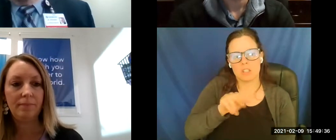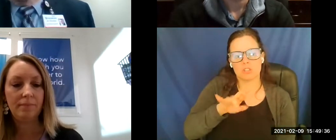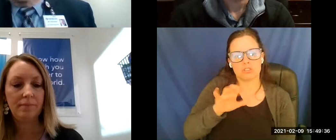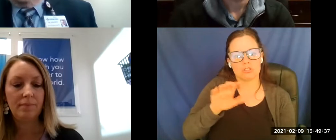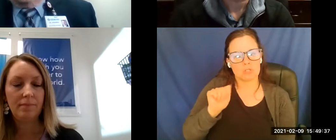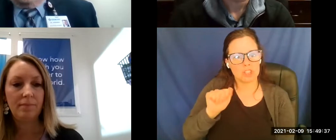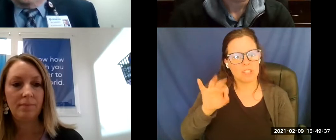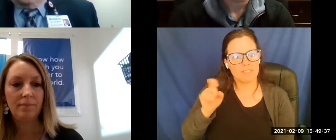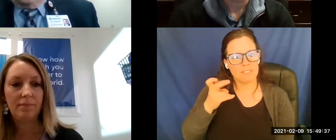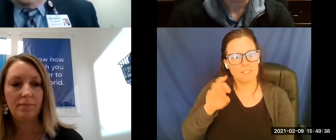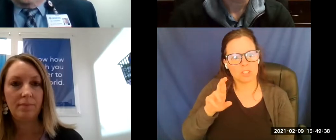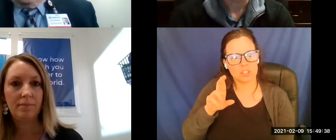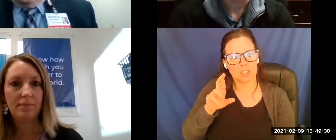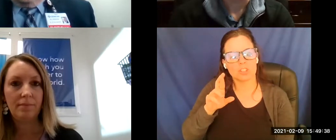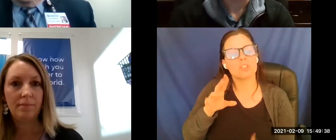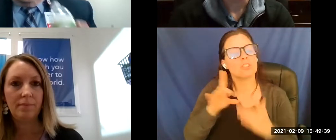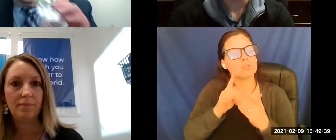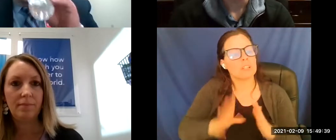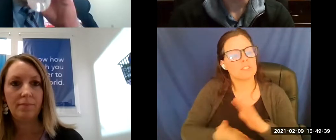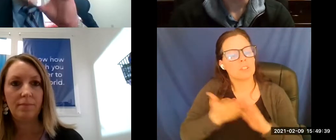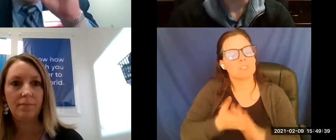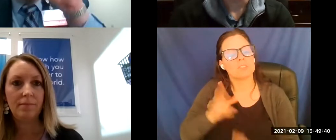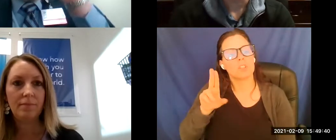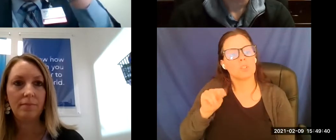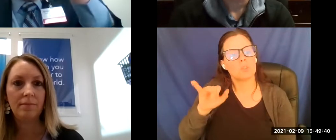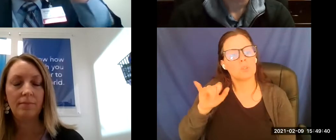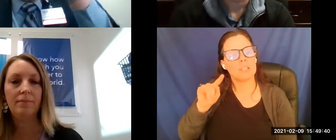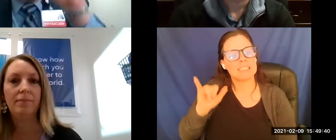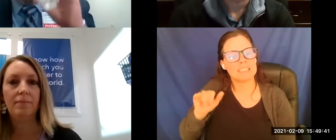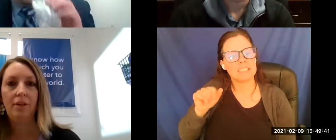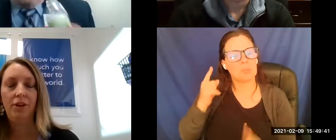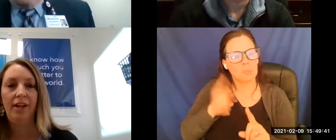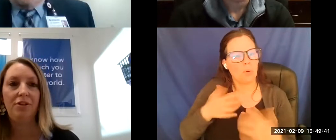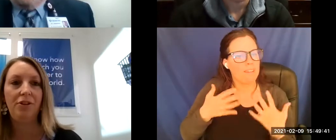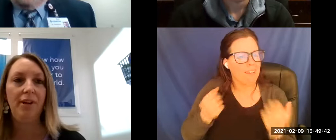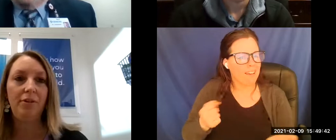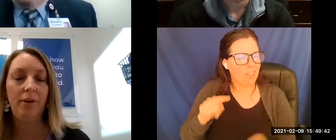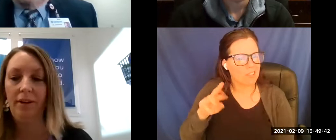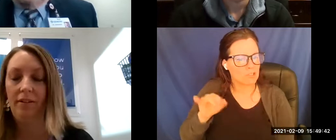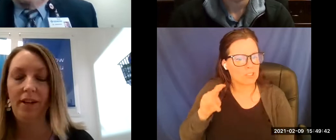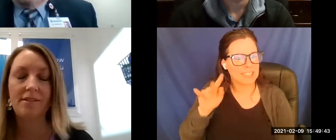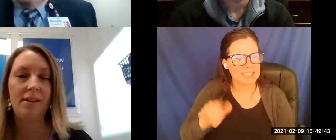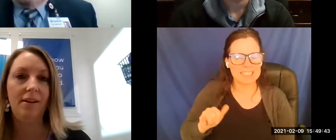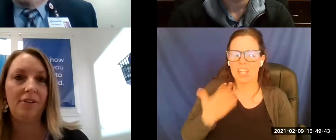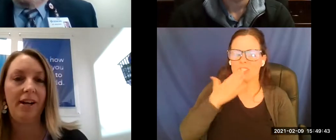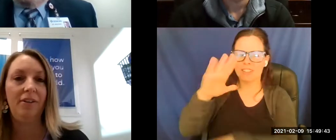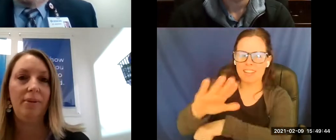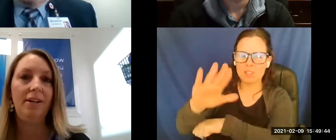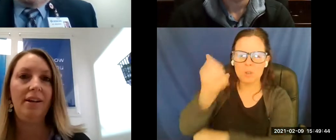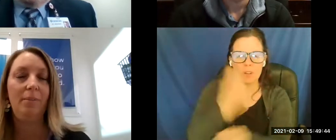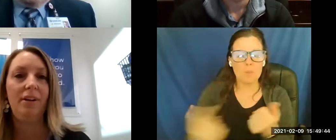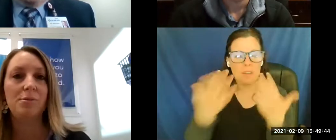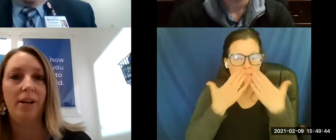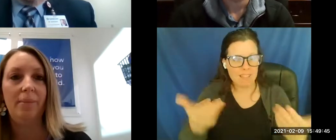Clinic Director of Operations for UnityPoint Health Trinity. Good afternoon, everyone, and thanks for having